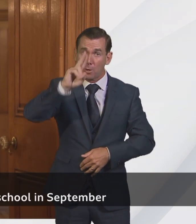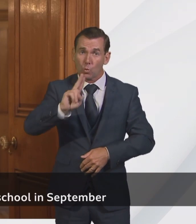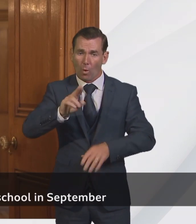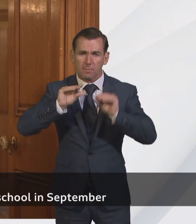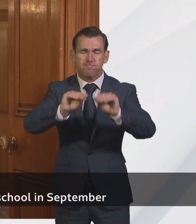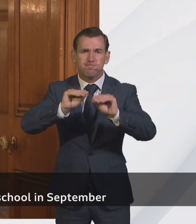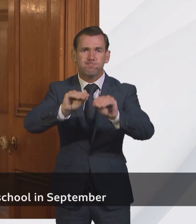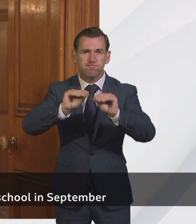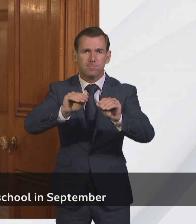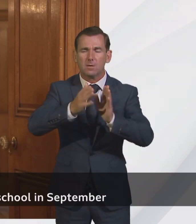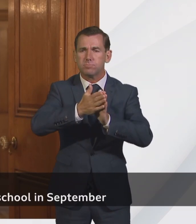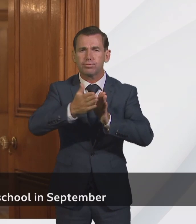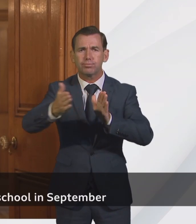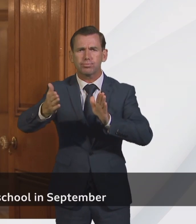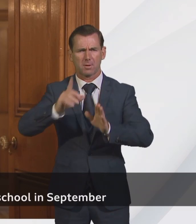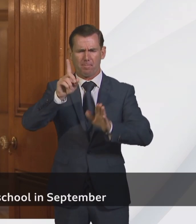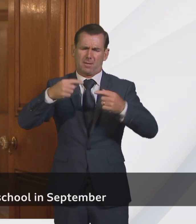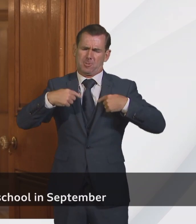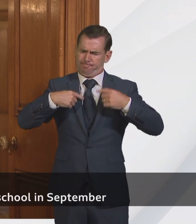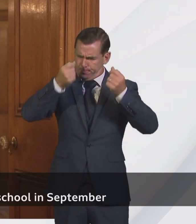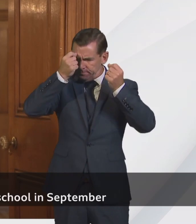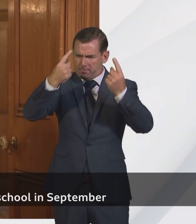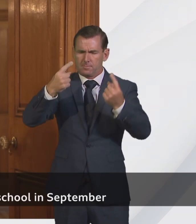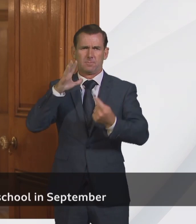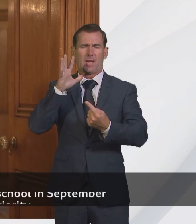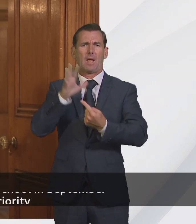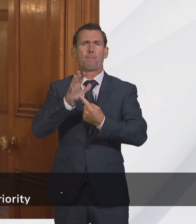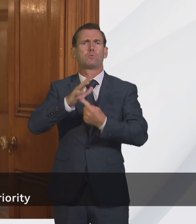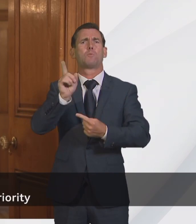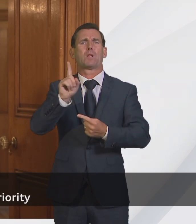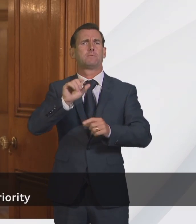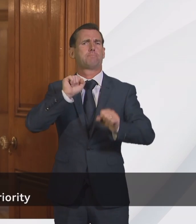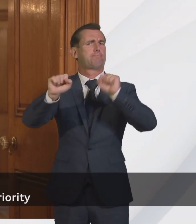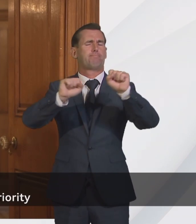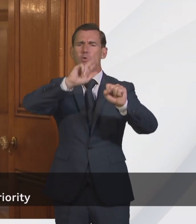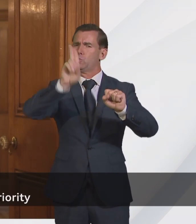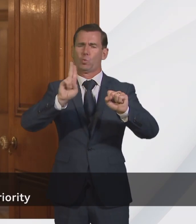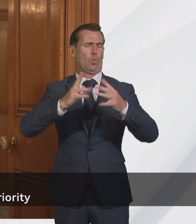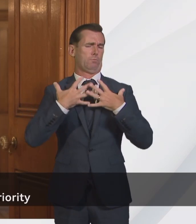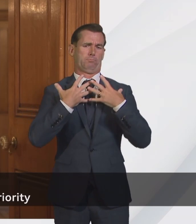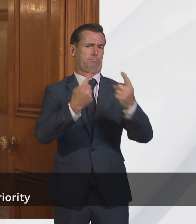See the headlines as they happen and watch BBC News live in the app and get the full story with